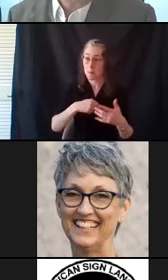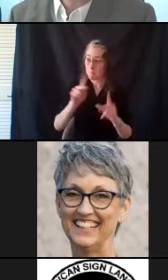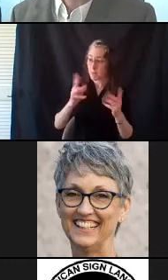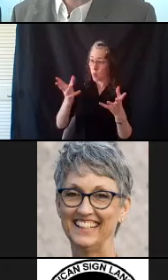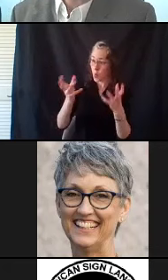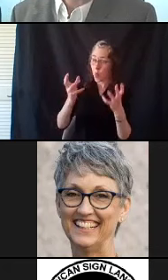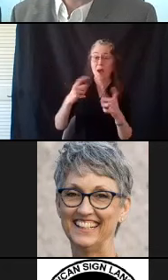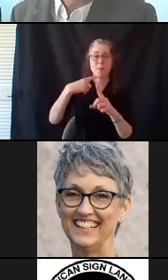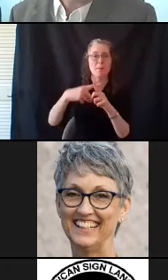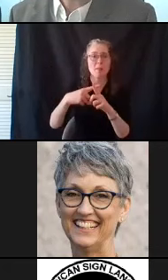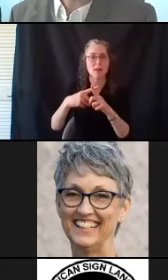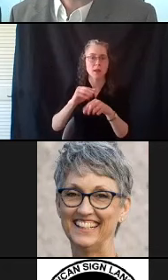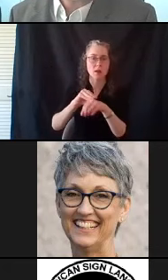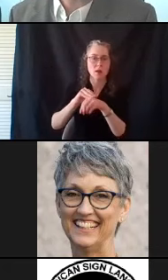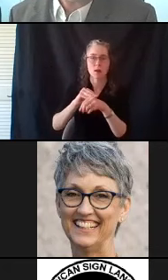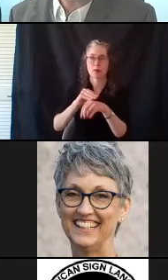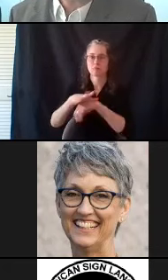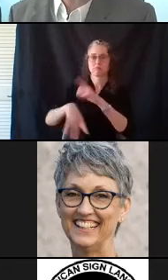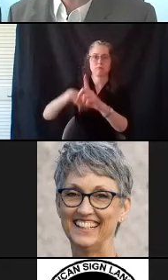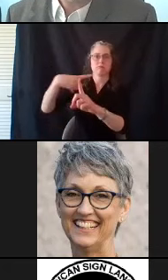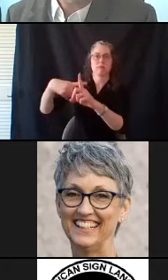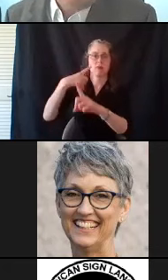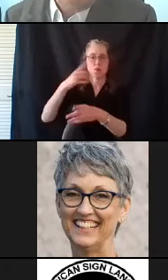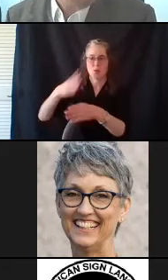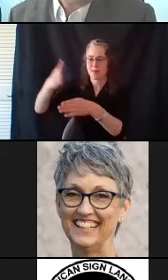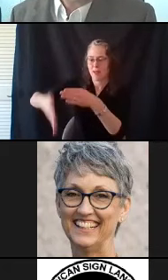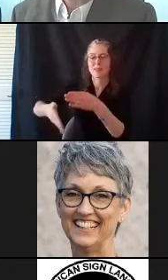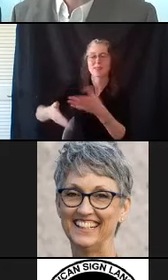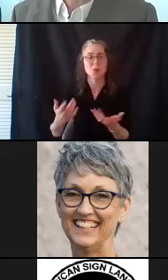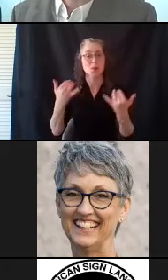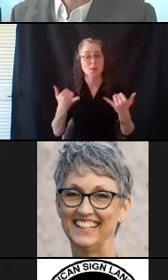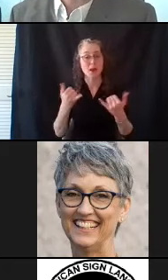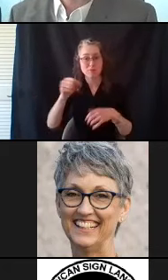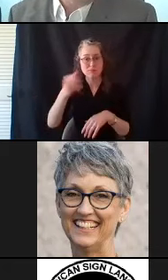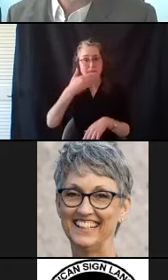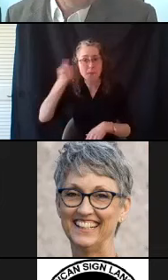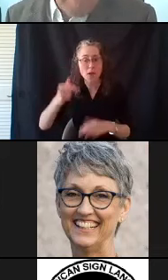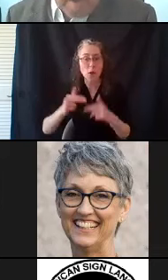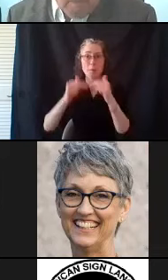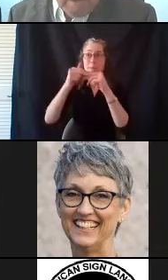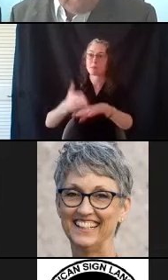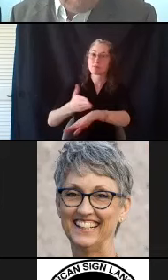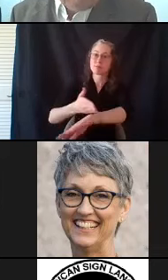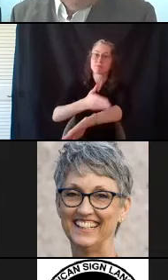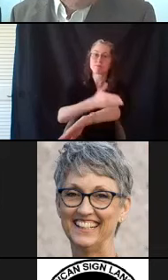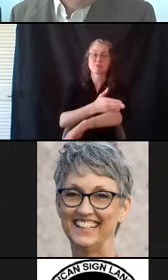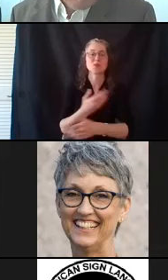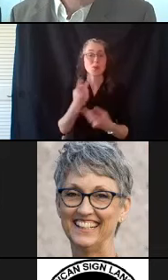product. So we are doing things differently. We're doing them better. Visitability just adds to that